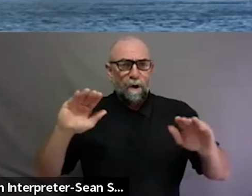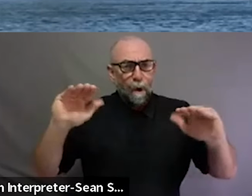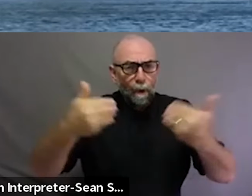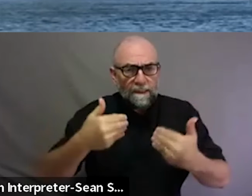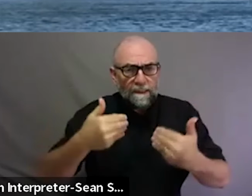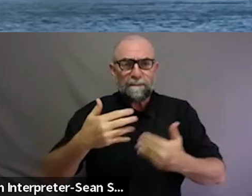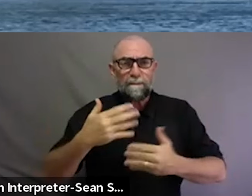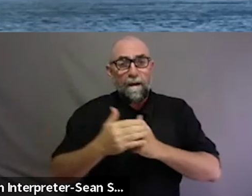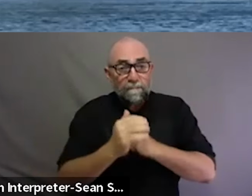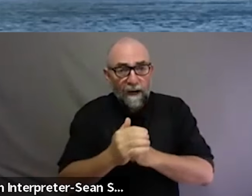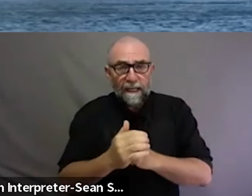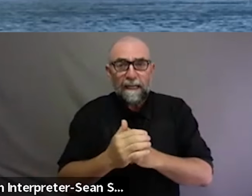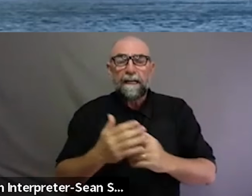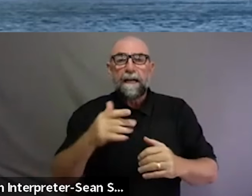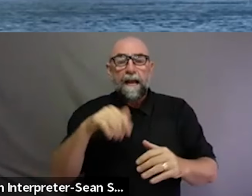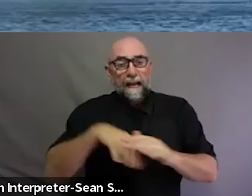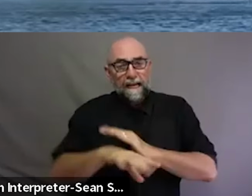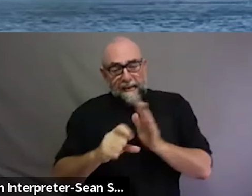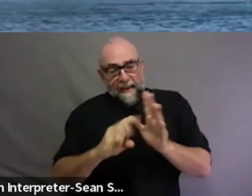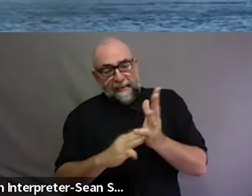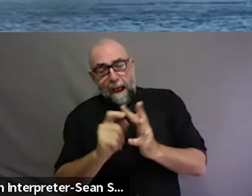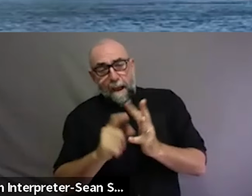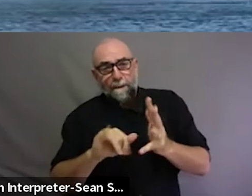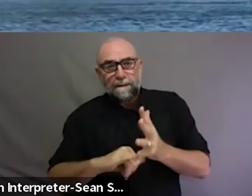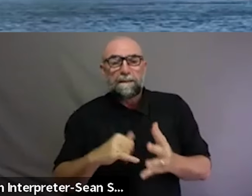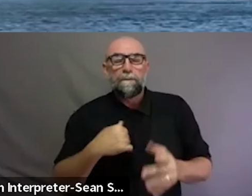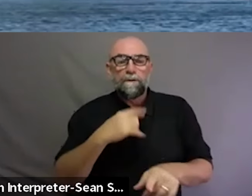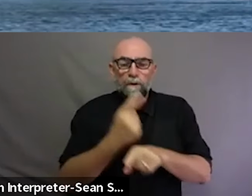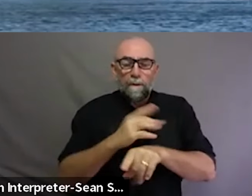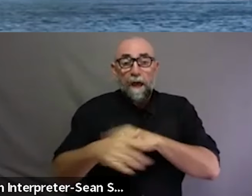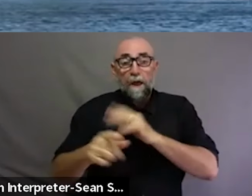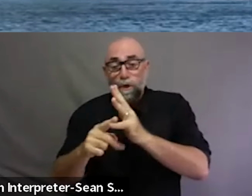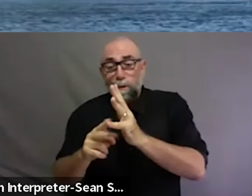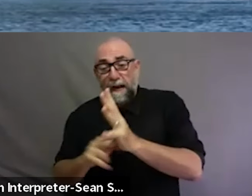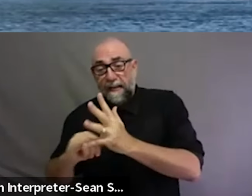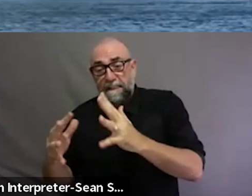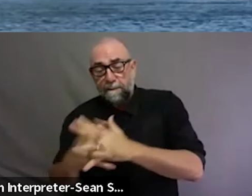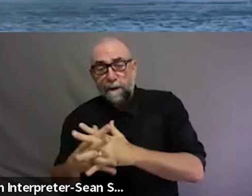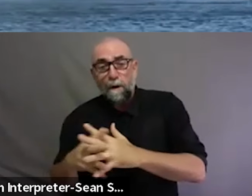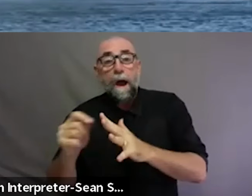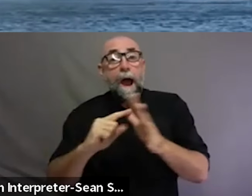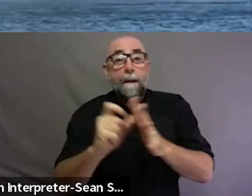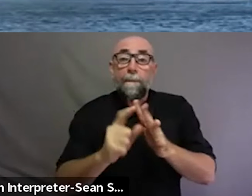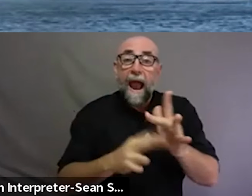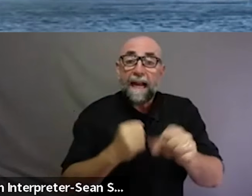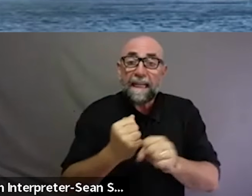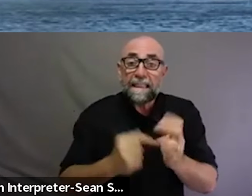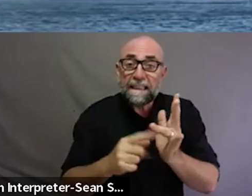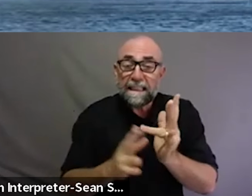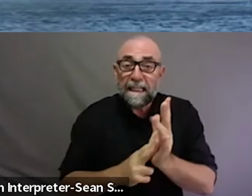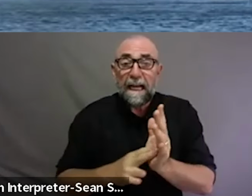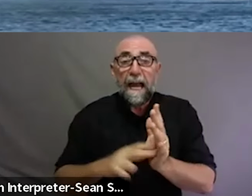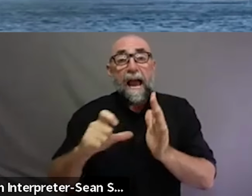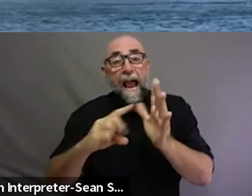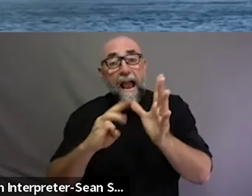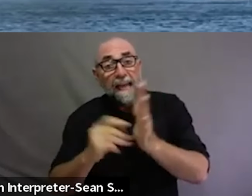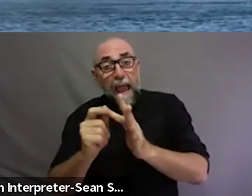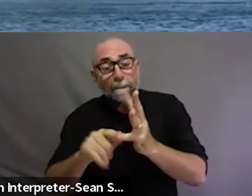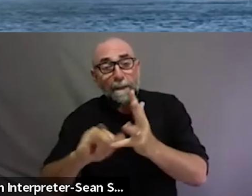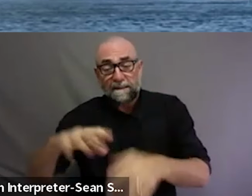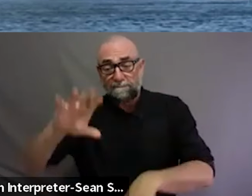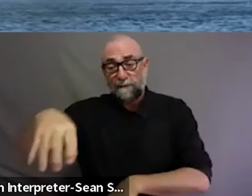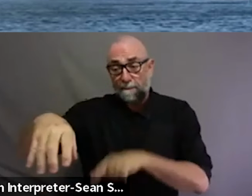which aims to make the UNSW Paddington campus more welcoming and inclusive of all neurodivergent students, staff, and visitors